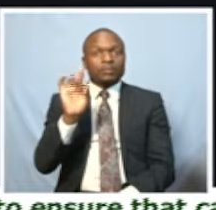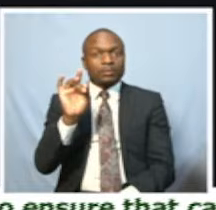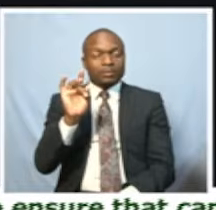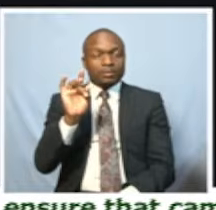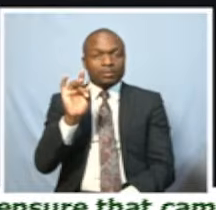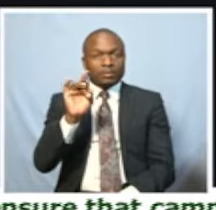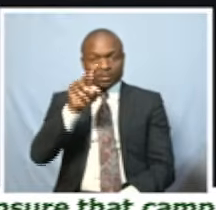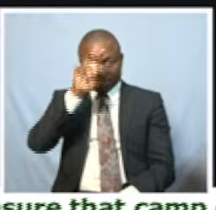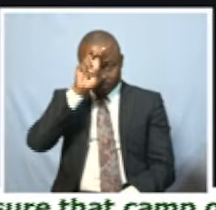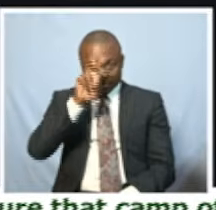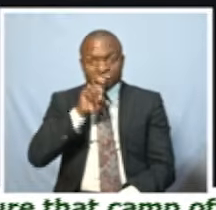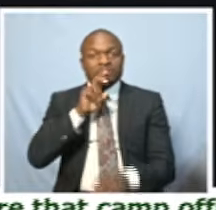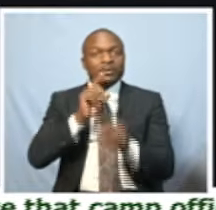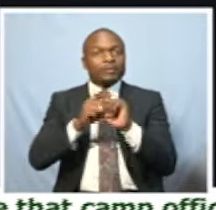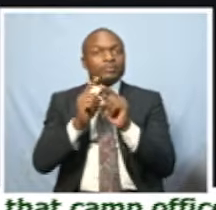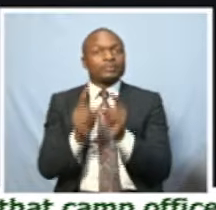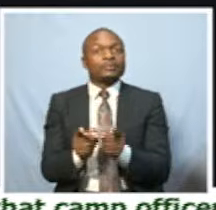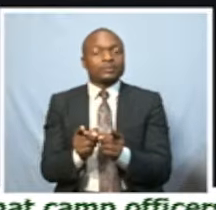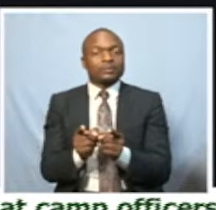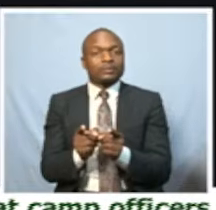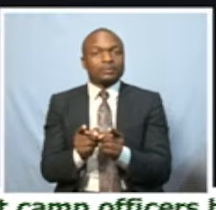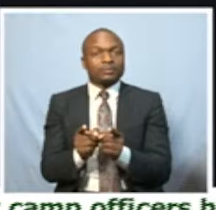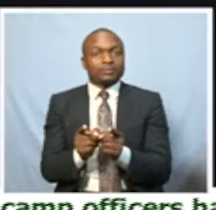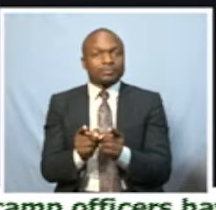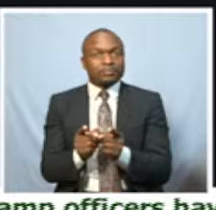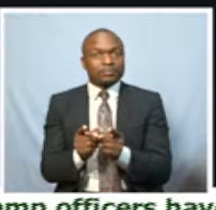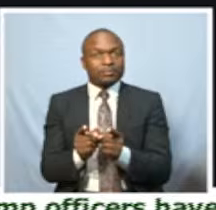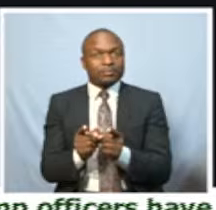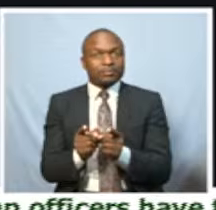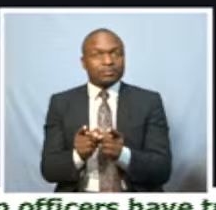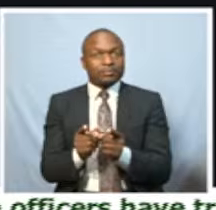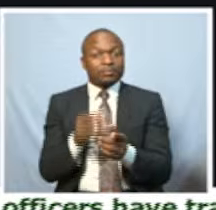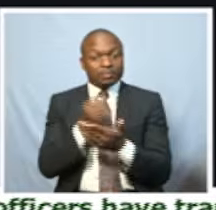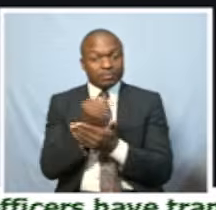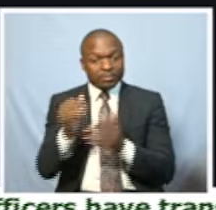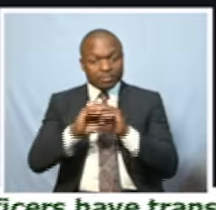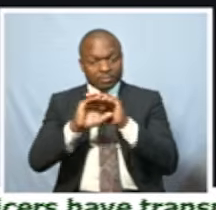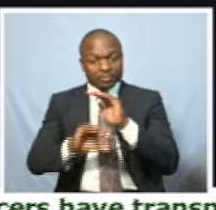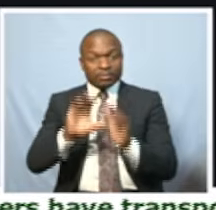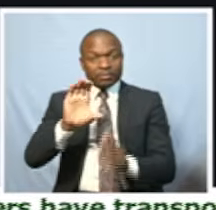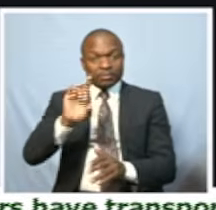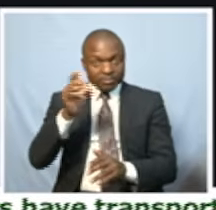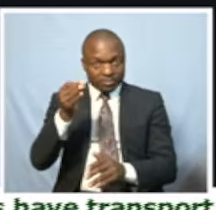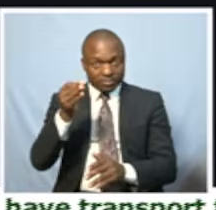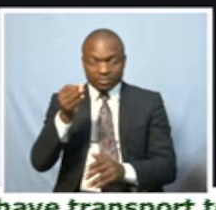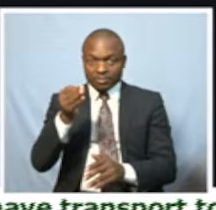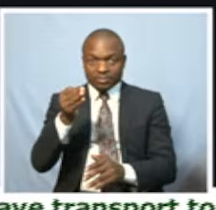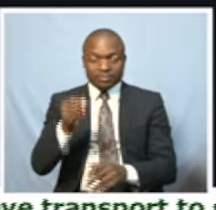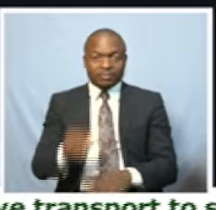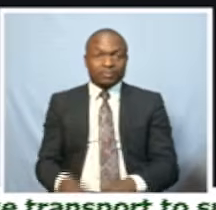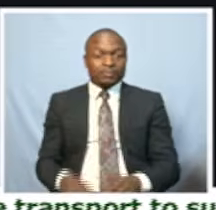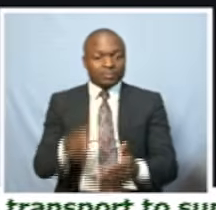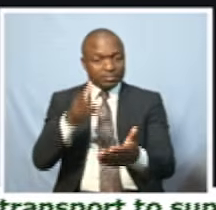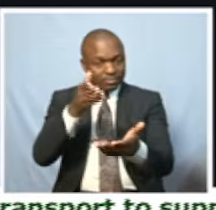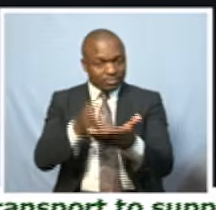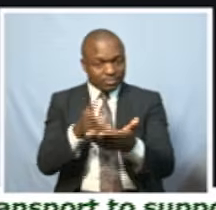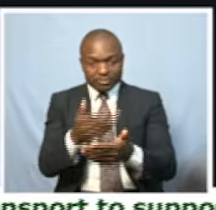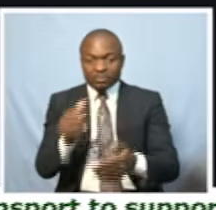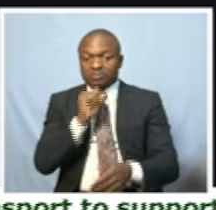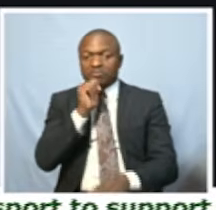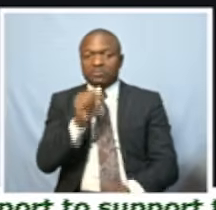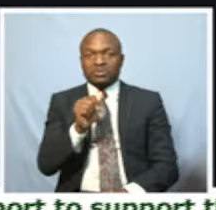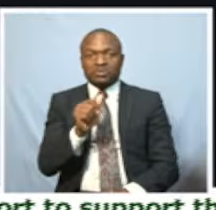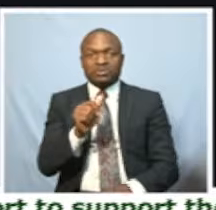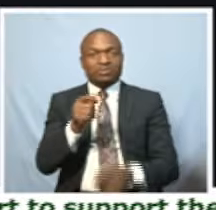goats. But when it came to the issues under CDF and TRARAT, these things are not even